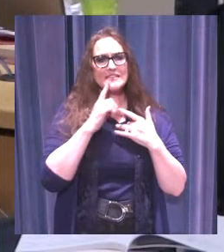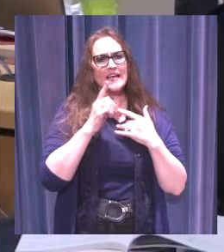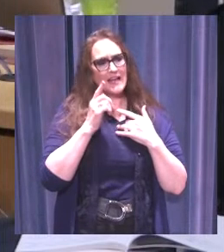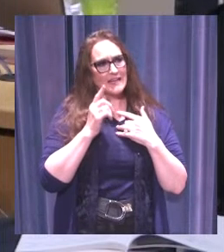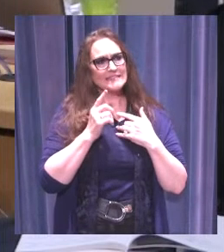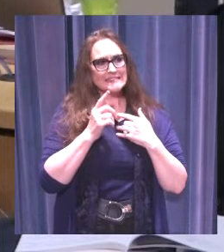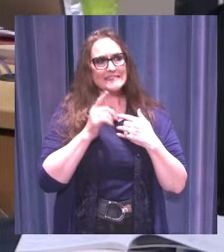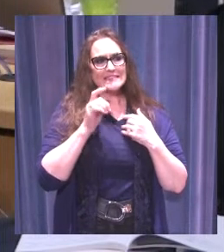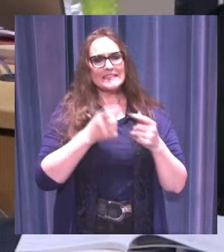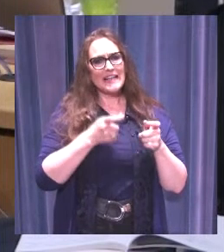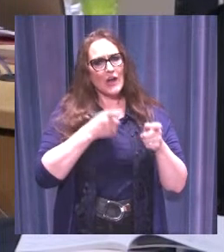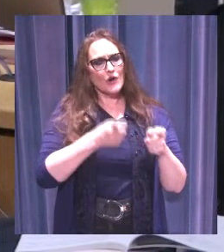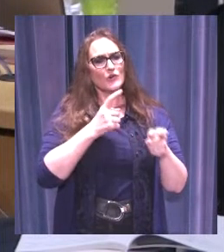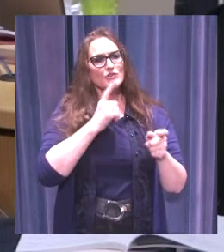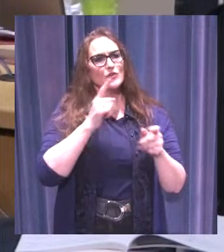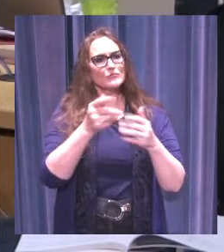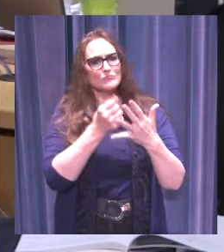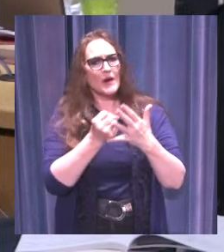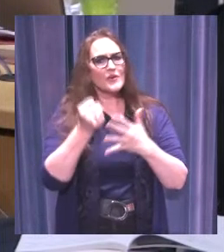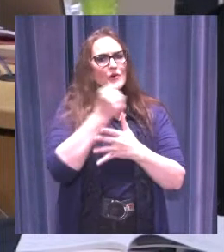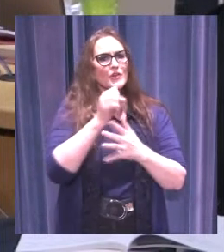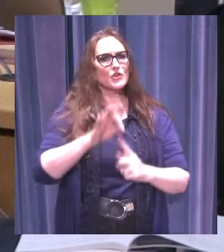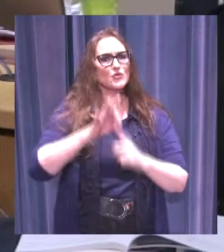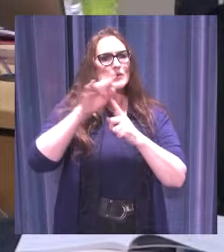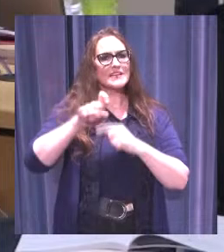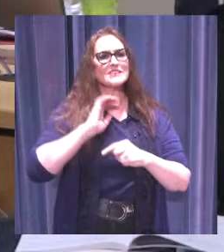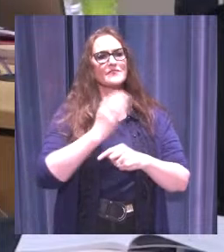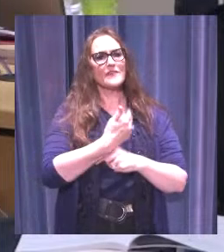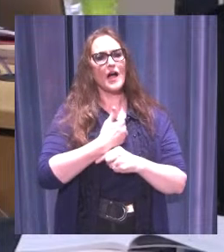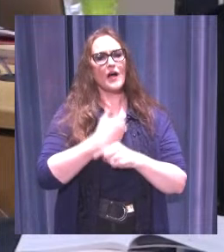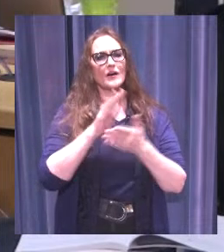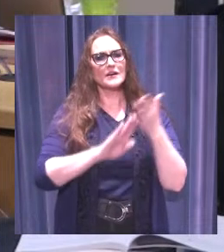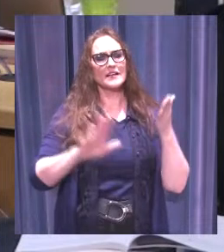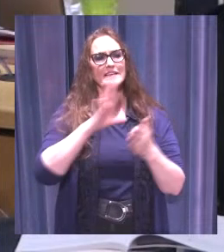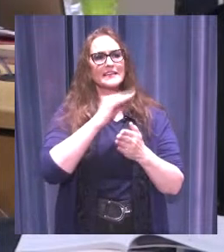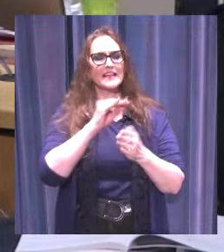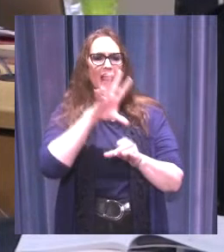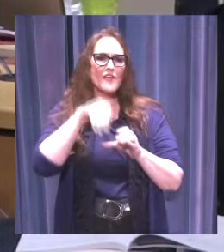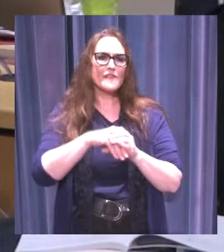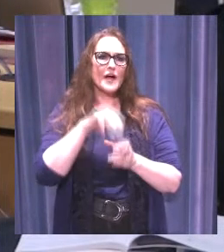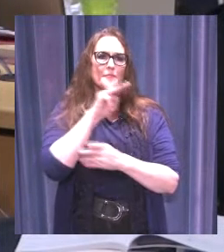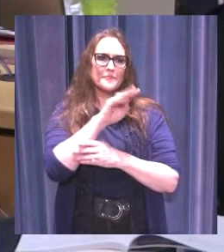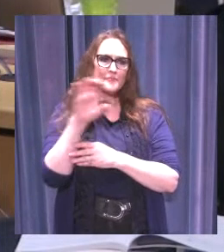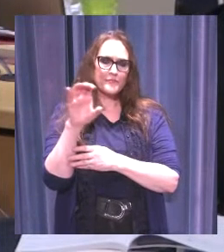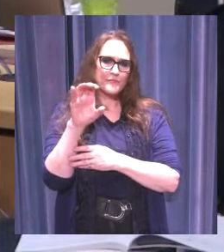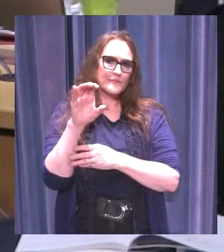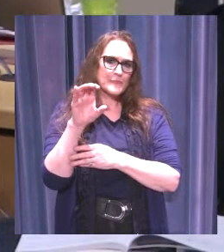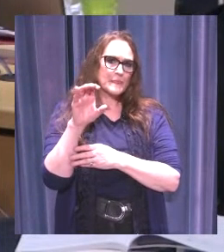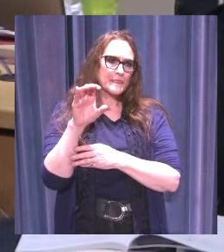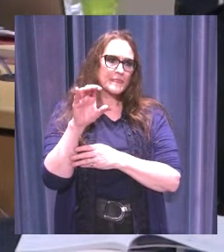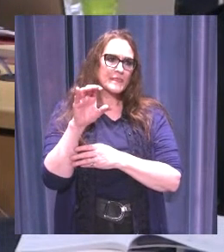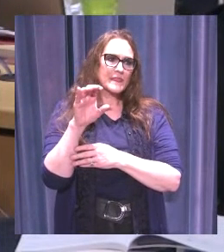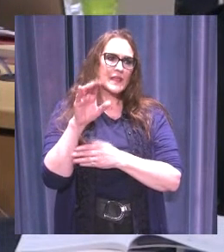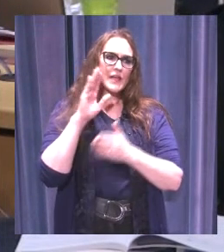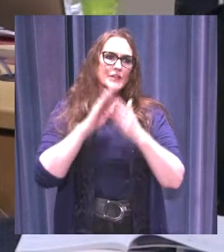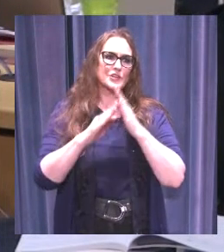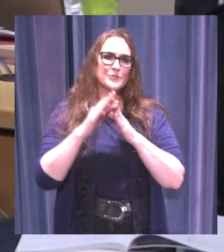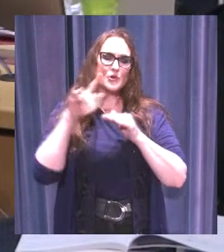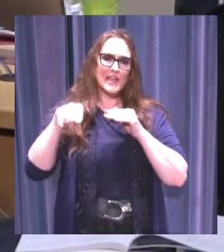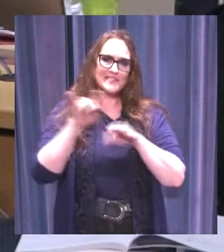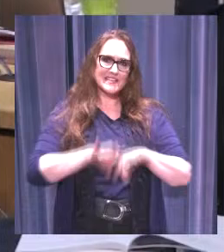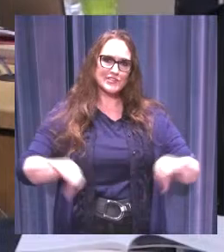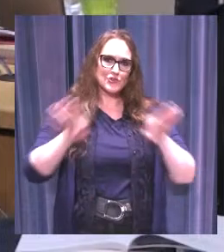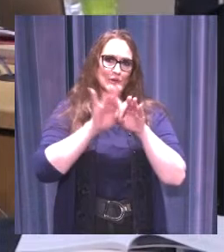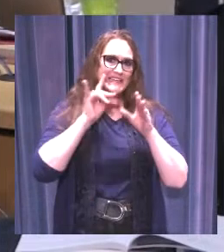you to prioritize the unique needs of our educational institution and involve the Mott Community College community in this